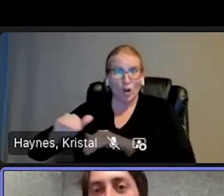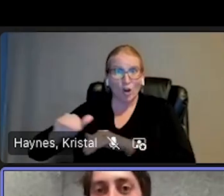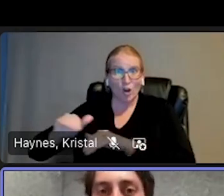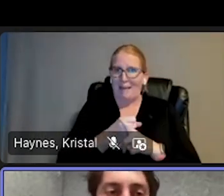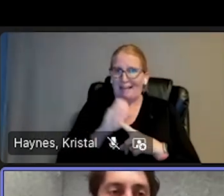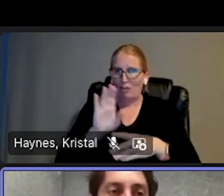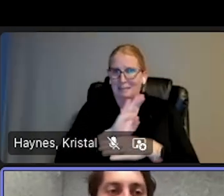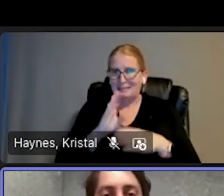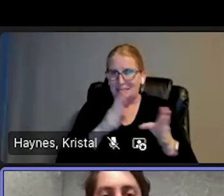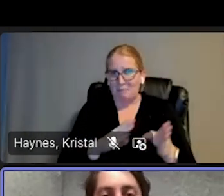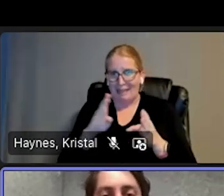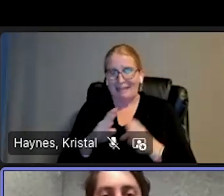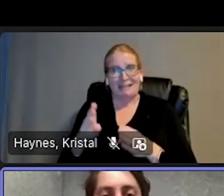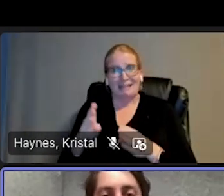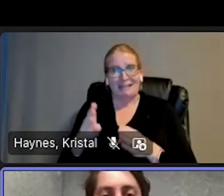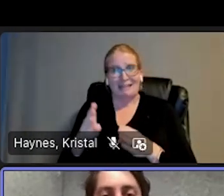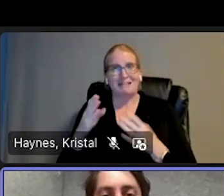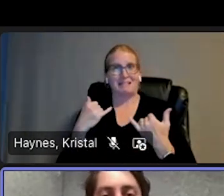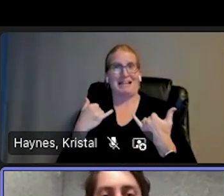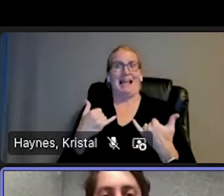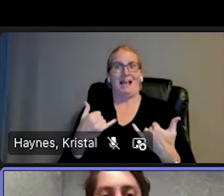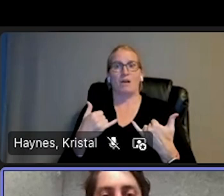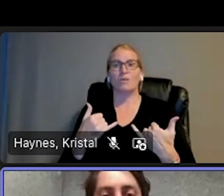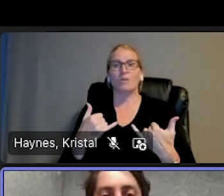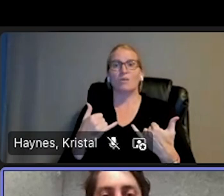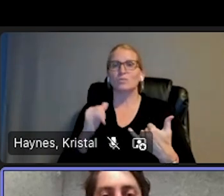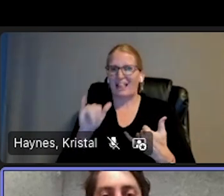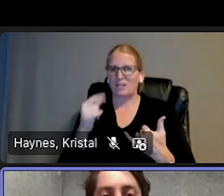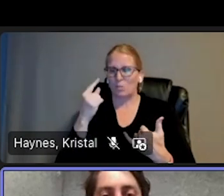the statewide knowledge